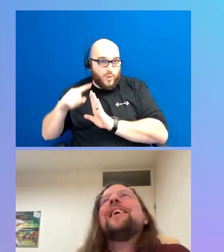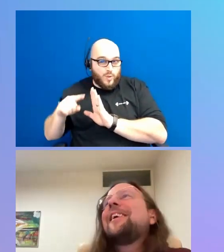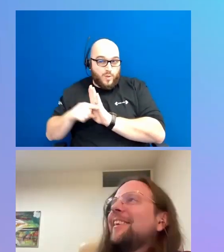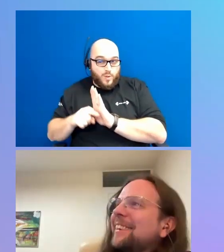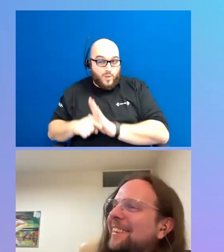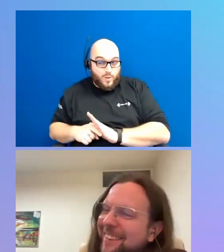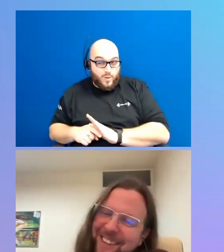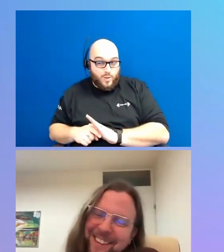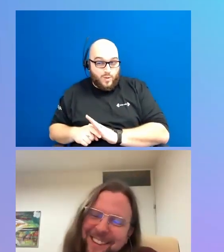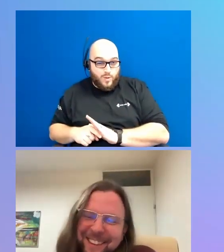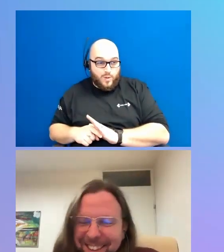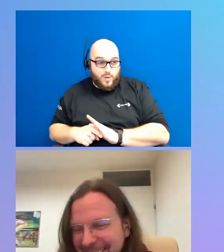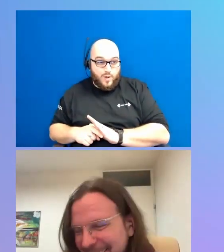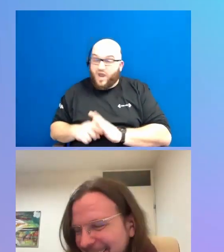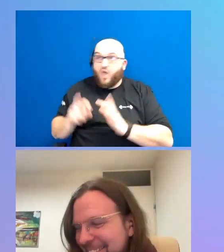hope not.